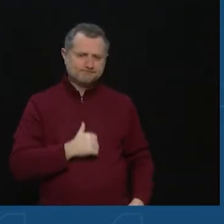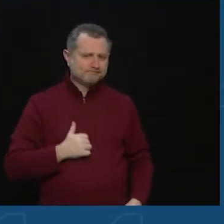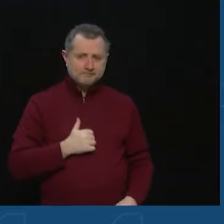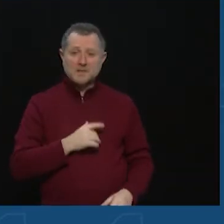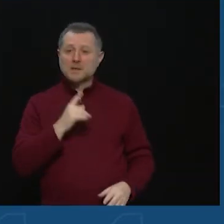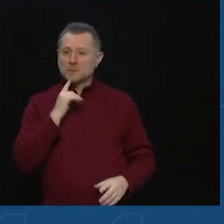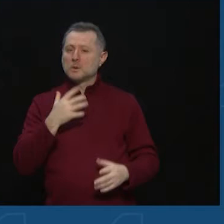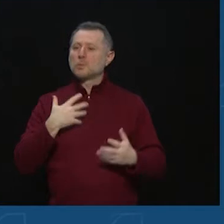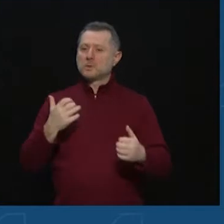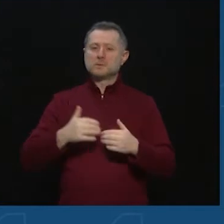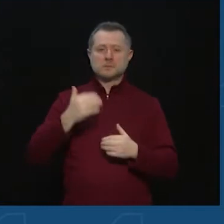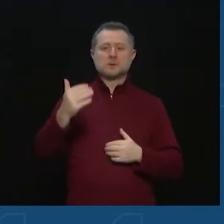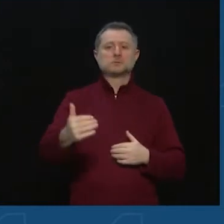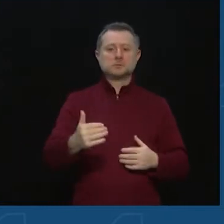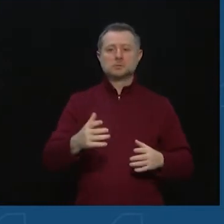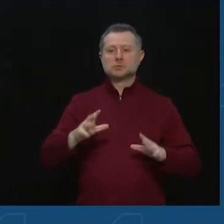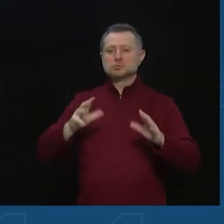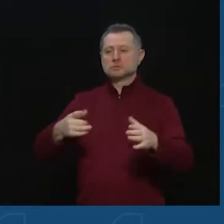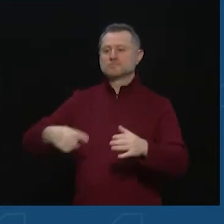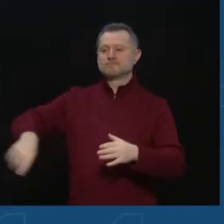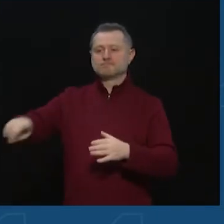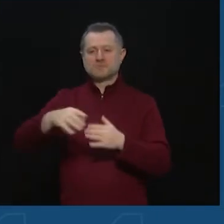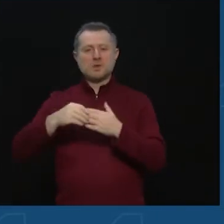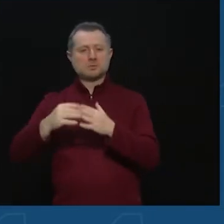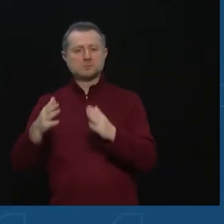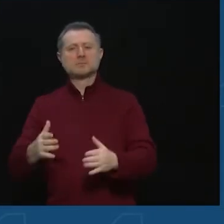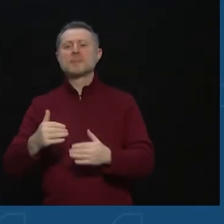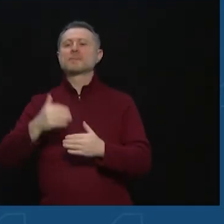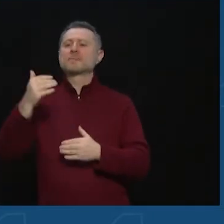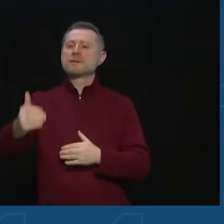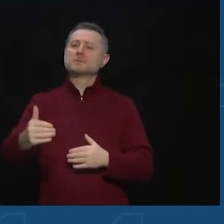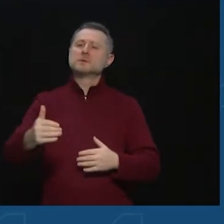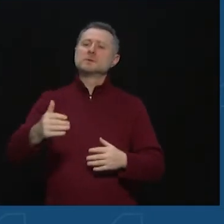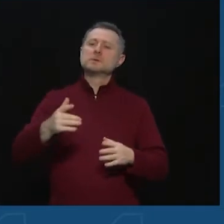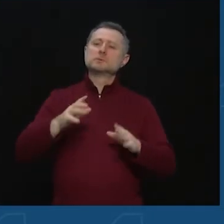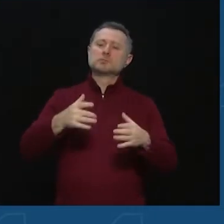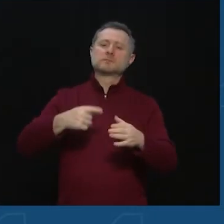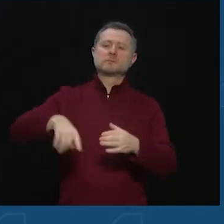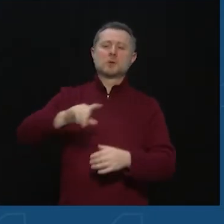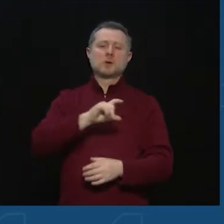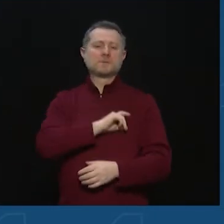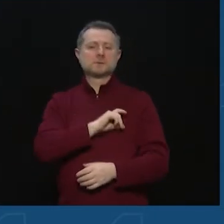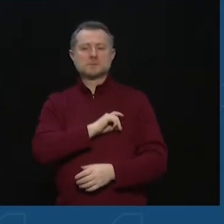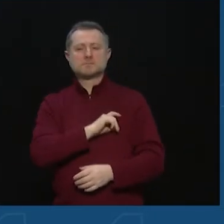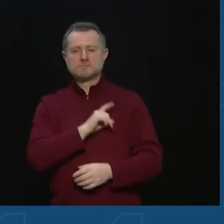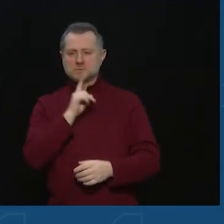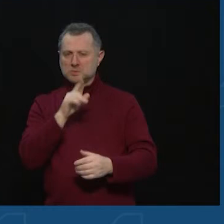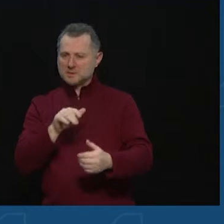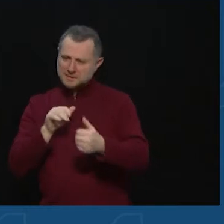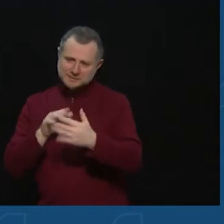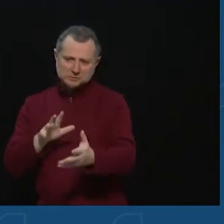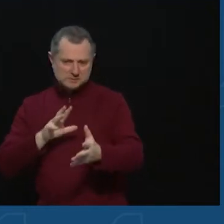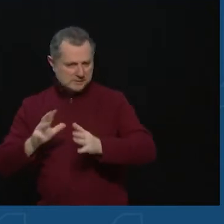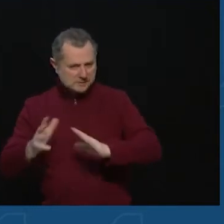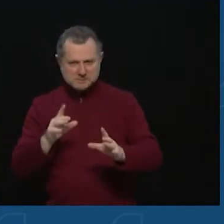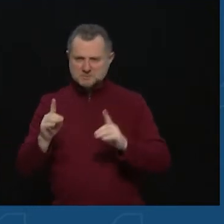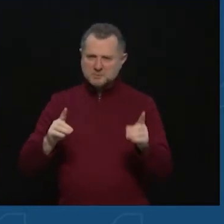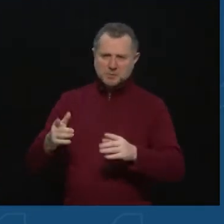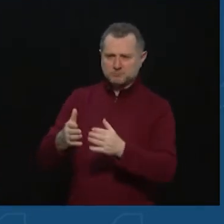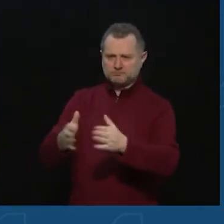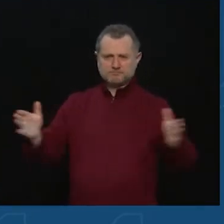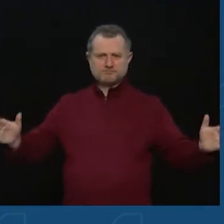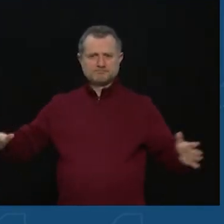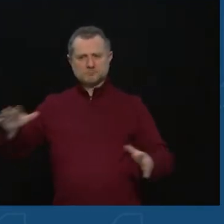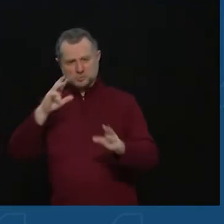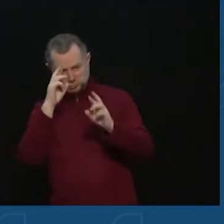of leaders, next generation of law enforcement, to encounter a public that respects and values what they do, because